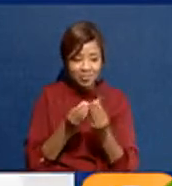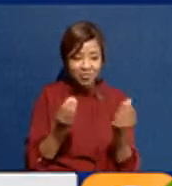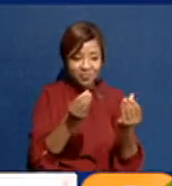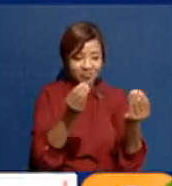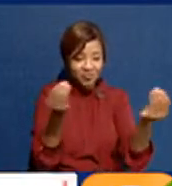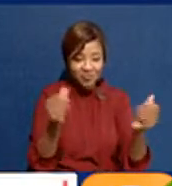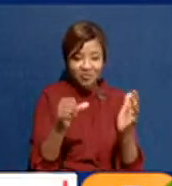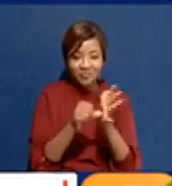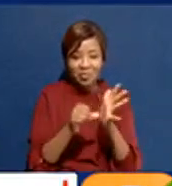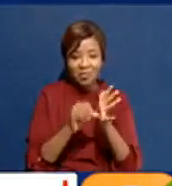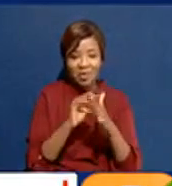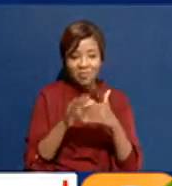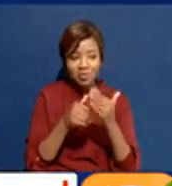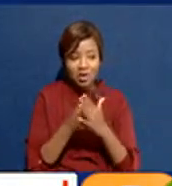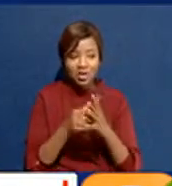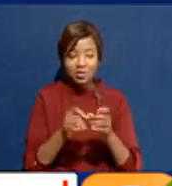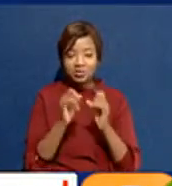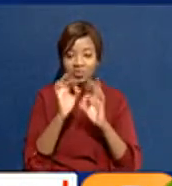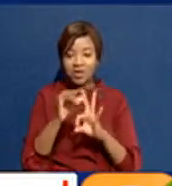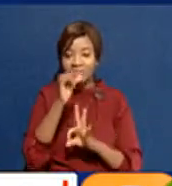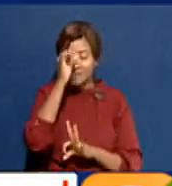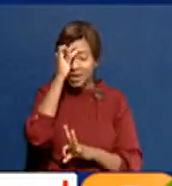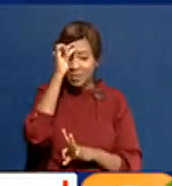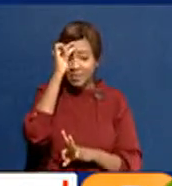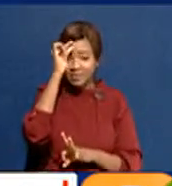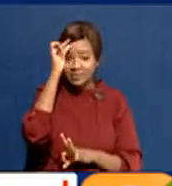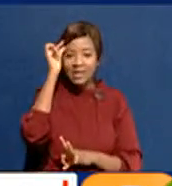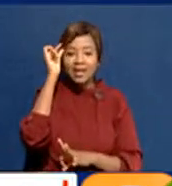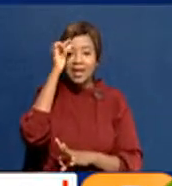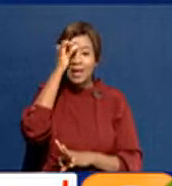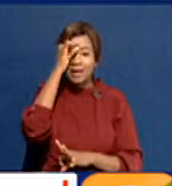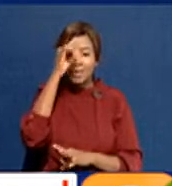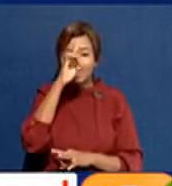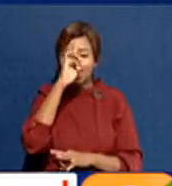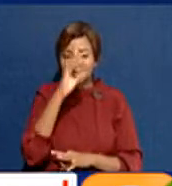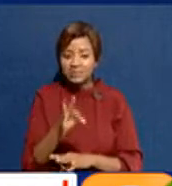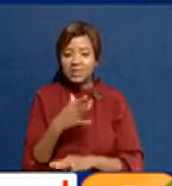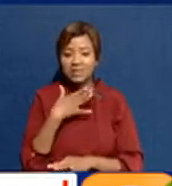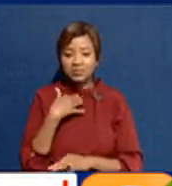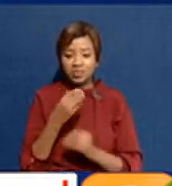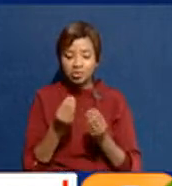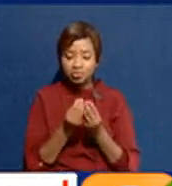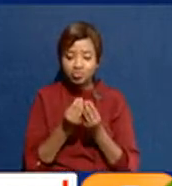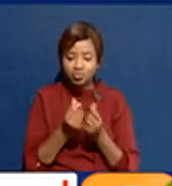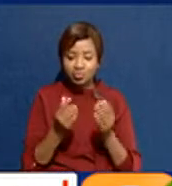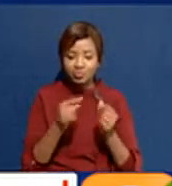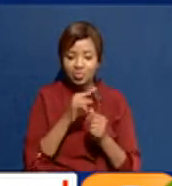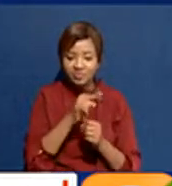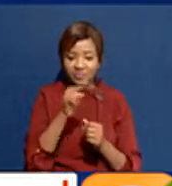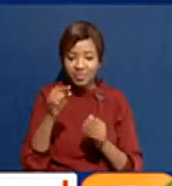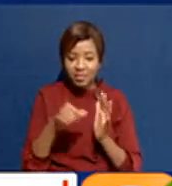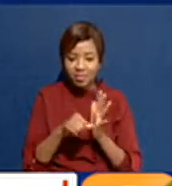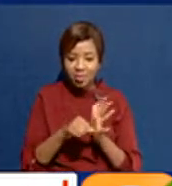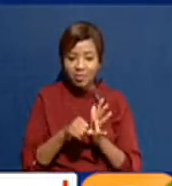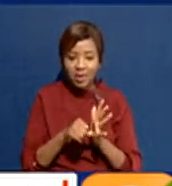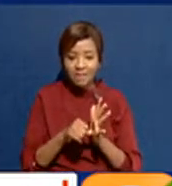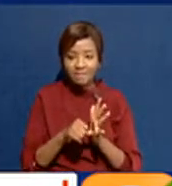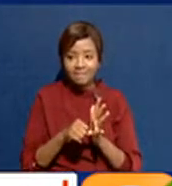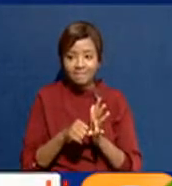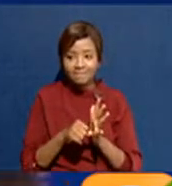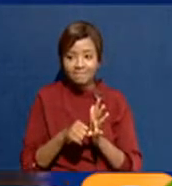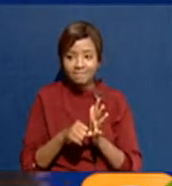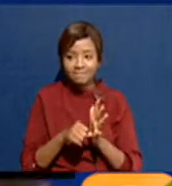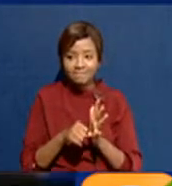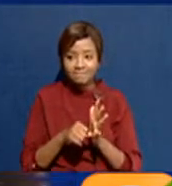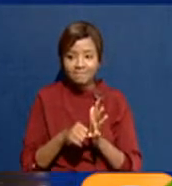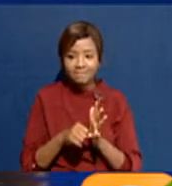if the government is serious about all these things, because it's like an Armageddon which is actually waiting for